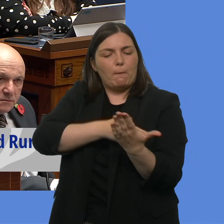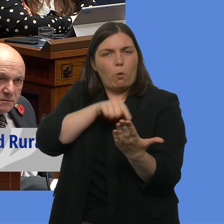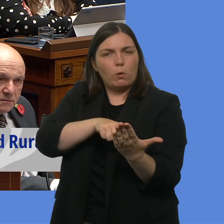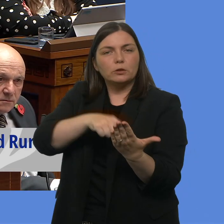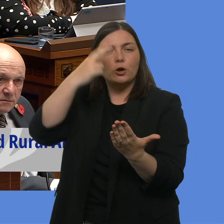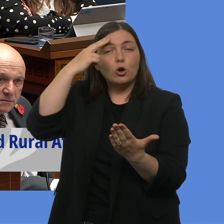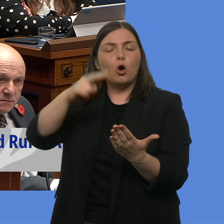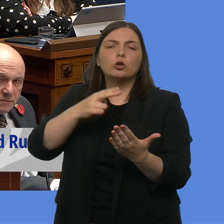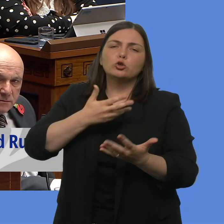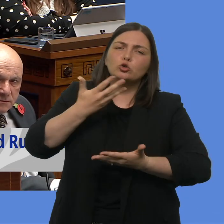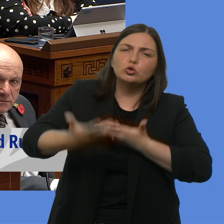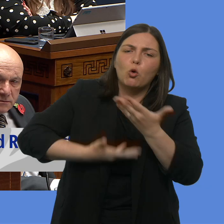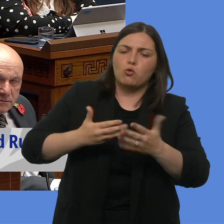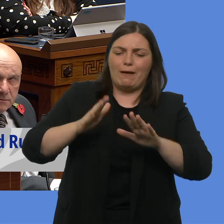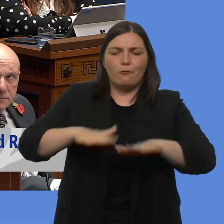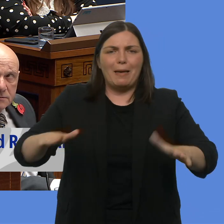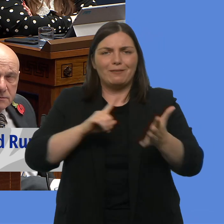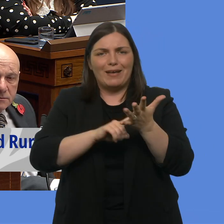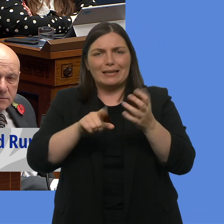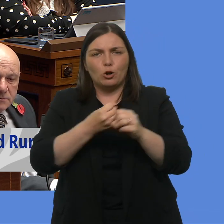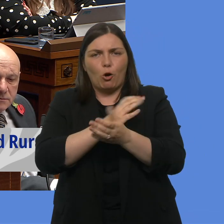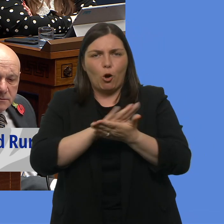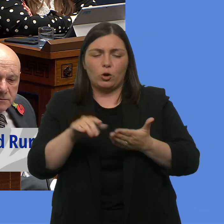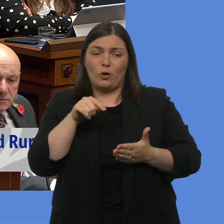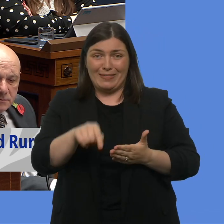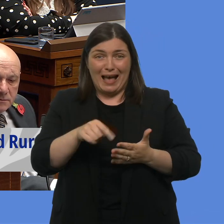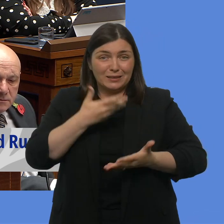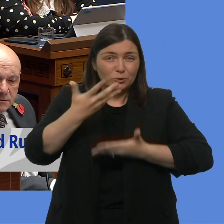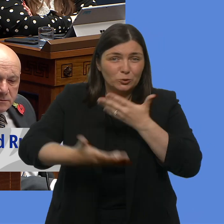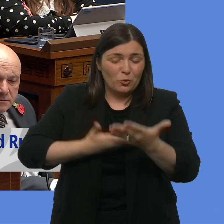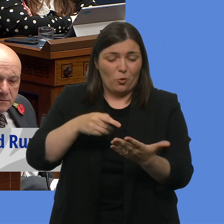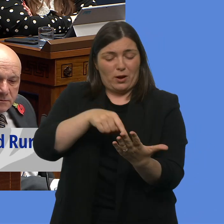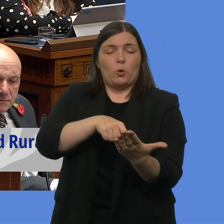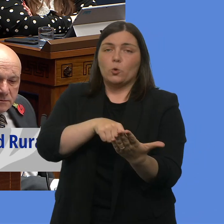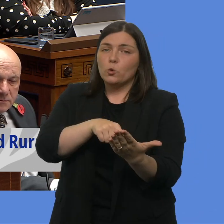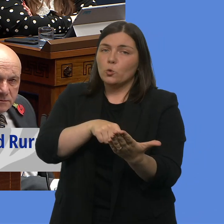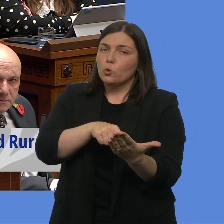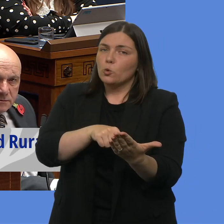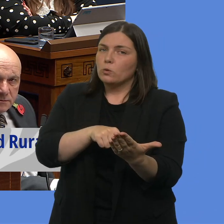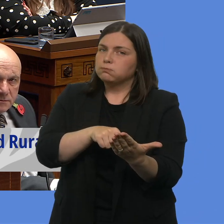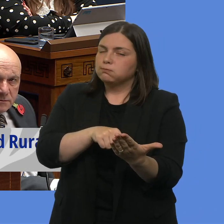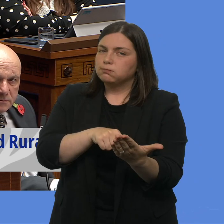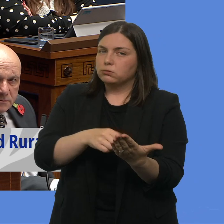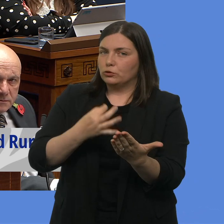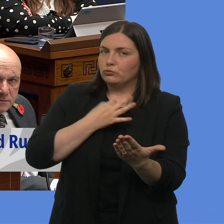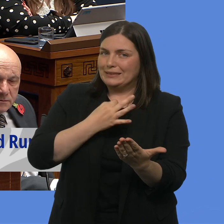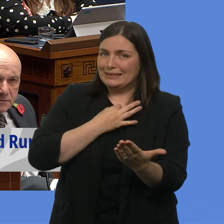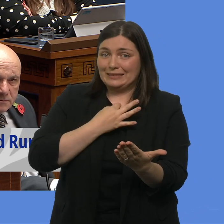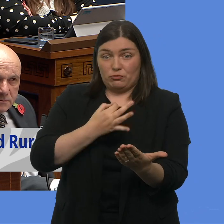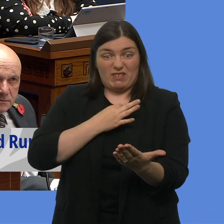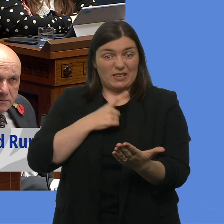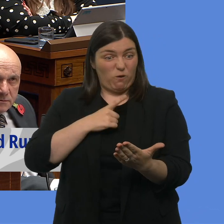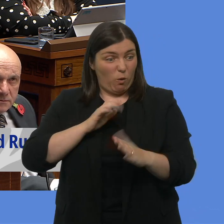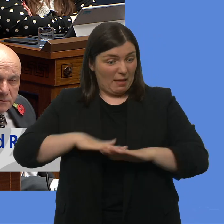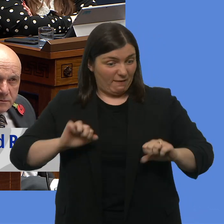very concerning picture for all of us in terms of something which was within our constituency, but also for Northern Ireland.